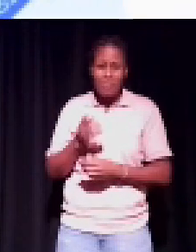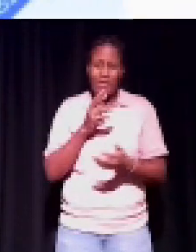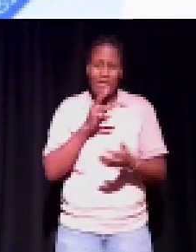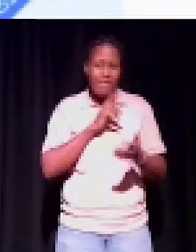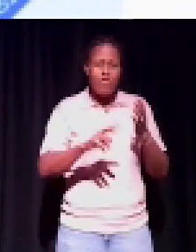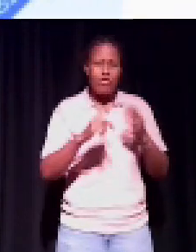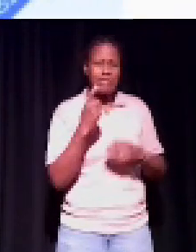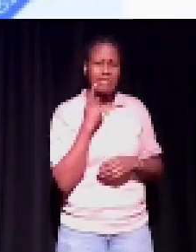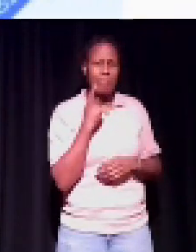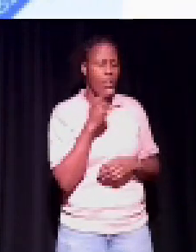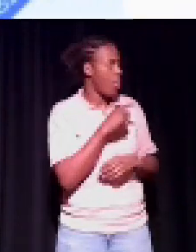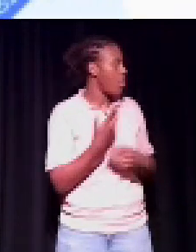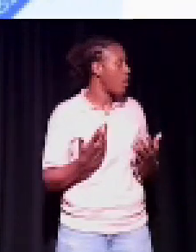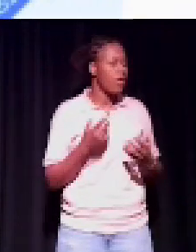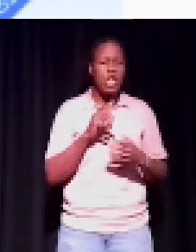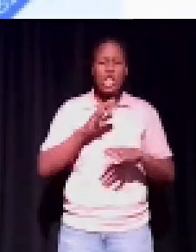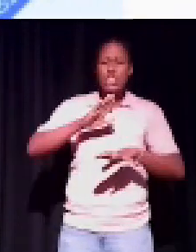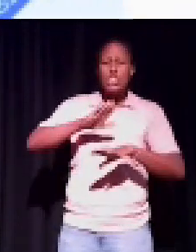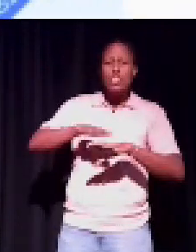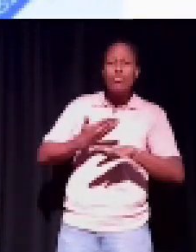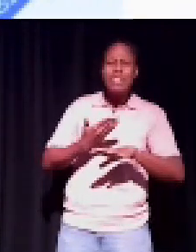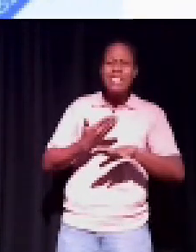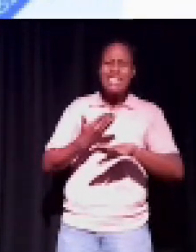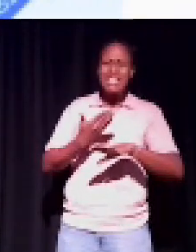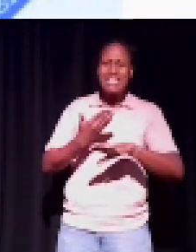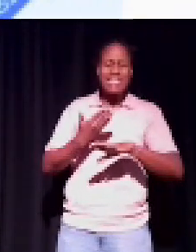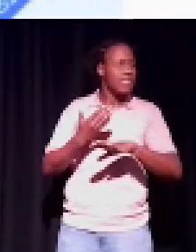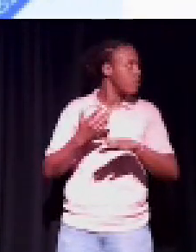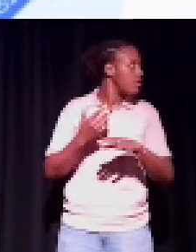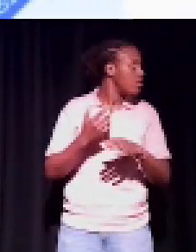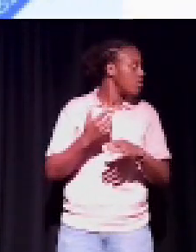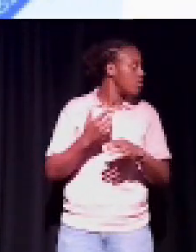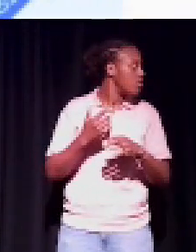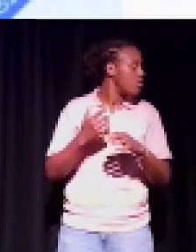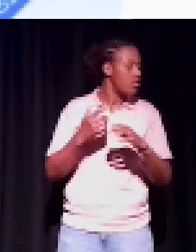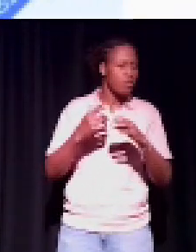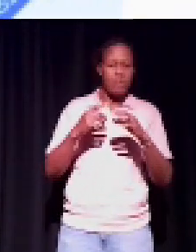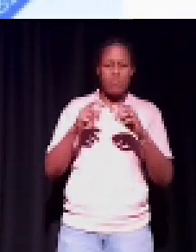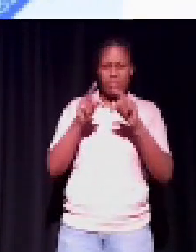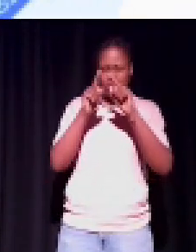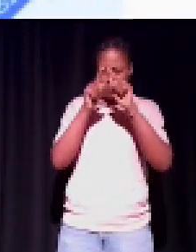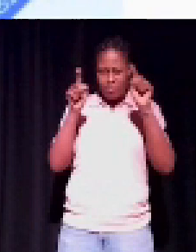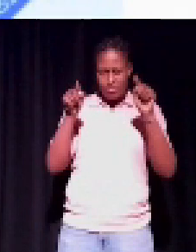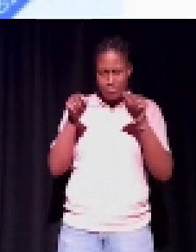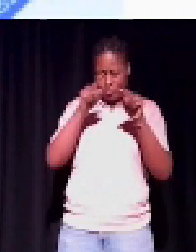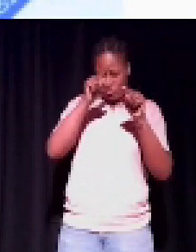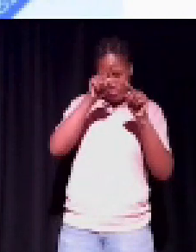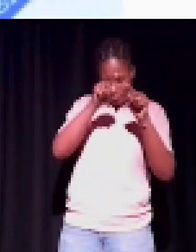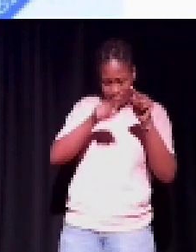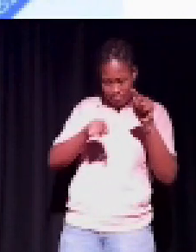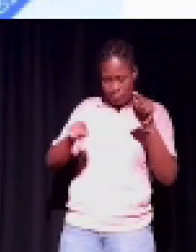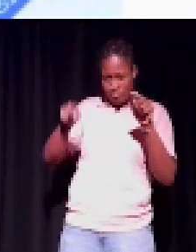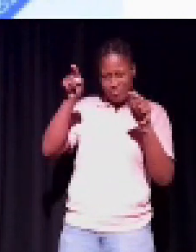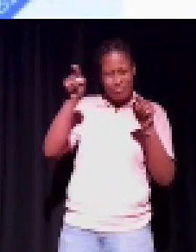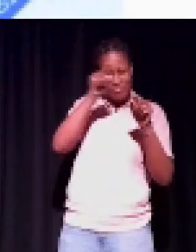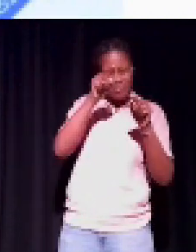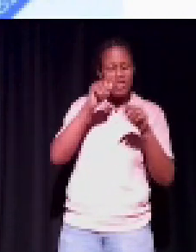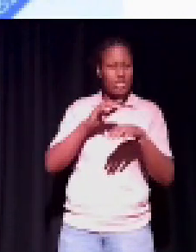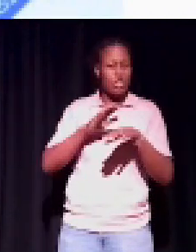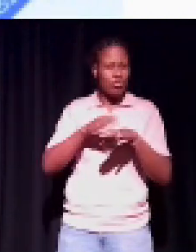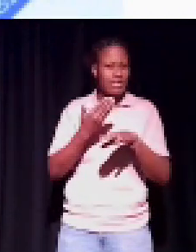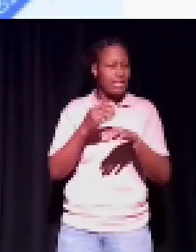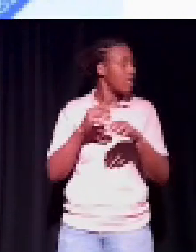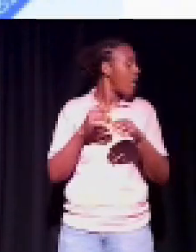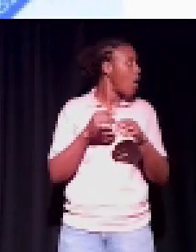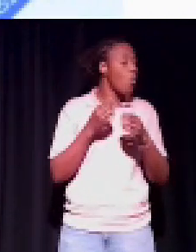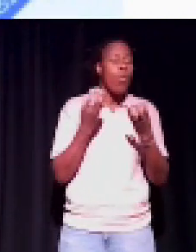to describe it, it's sort of like a green, half rectangle, half circular shape. And it has lots of yellow